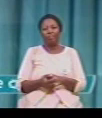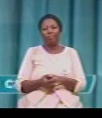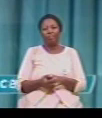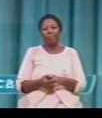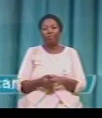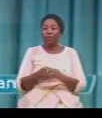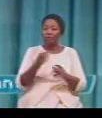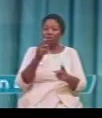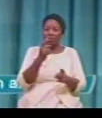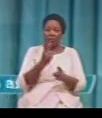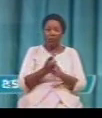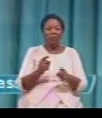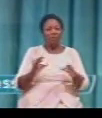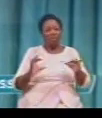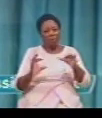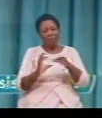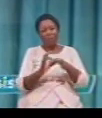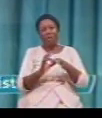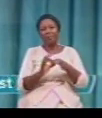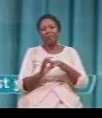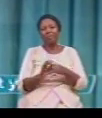Just connect.